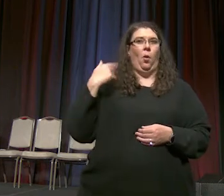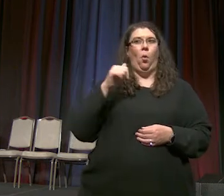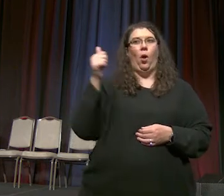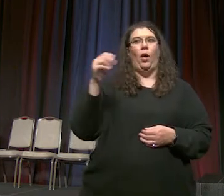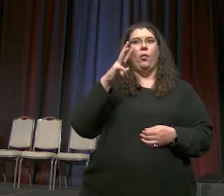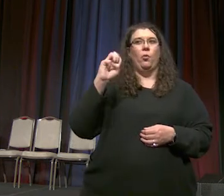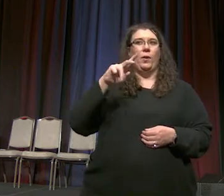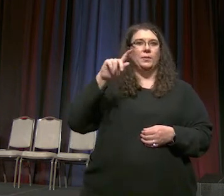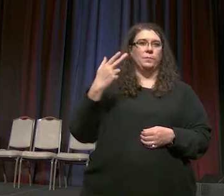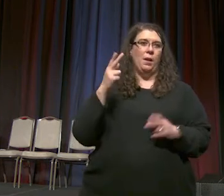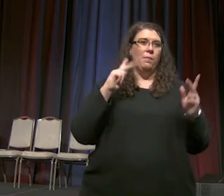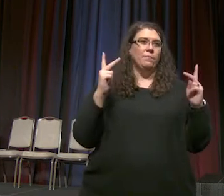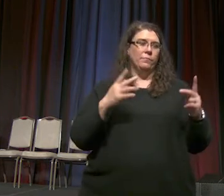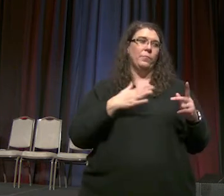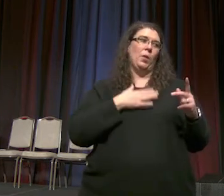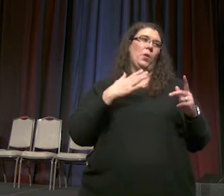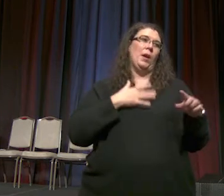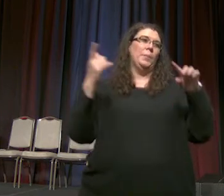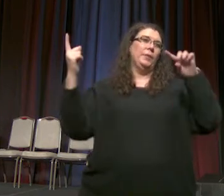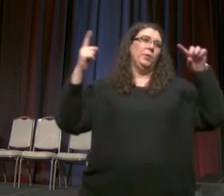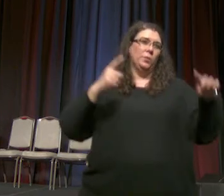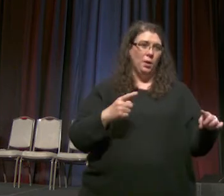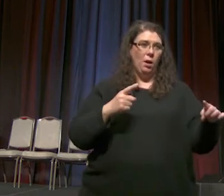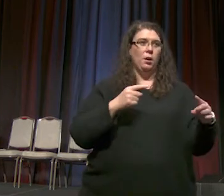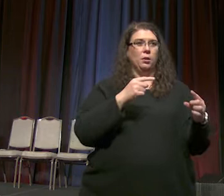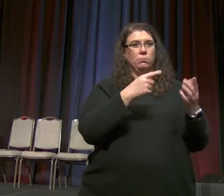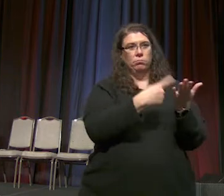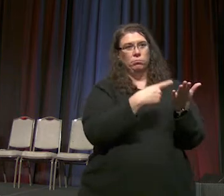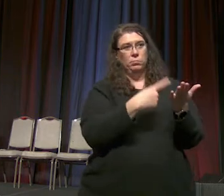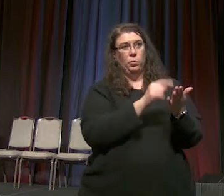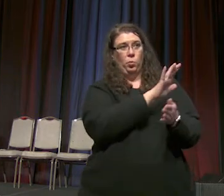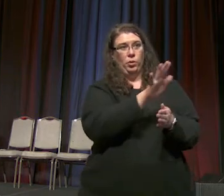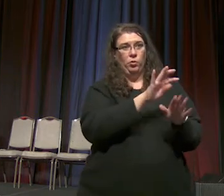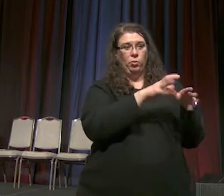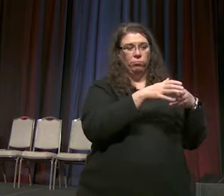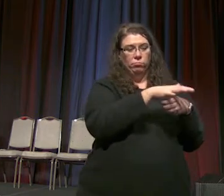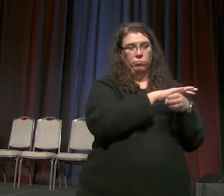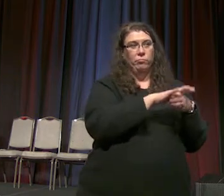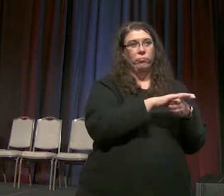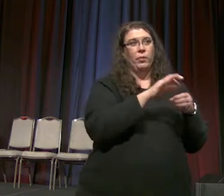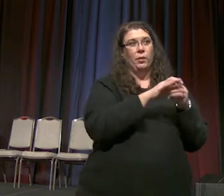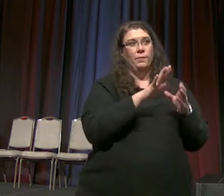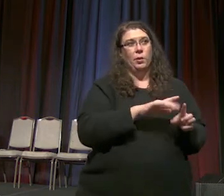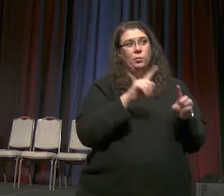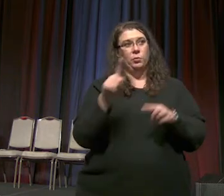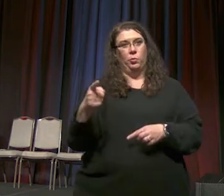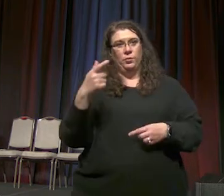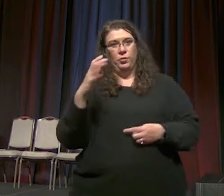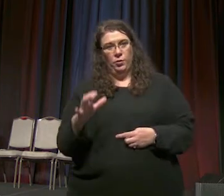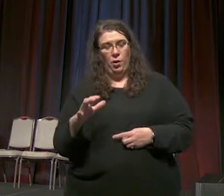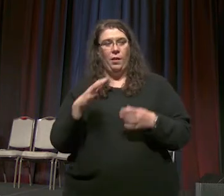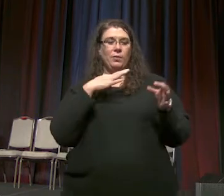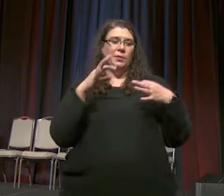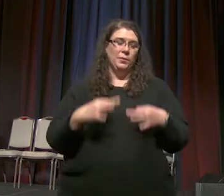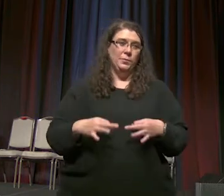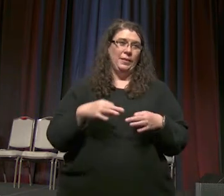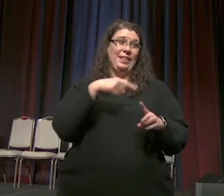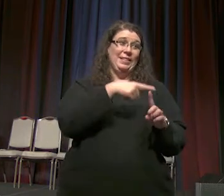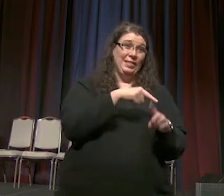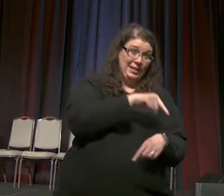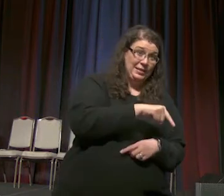representatives here, and we will be happy to come visit with your delegation and go through this and other petitions in more